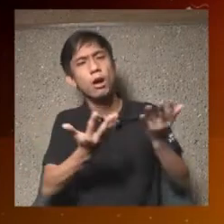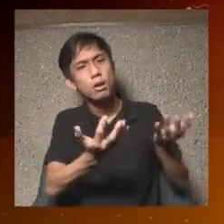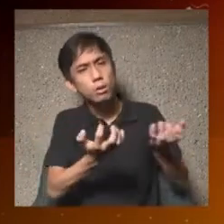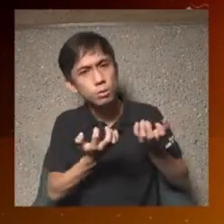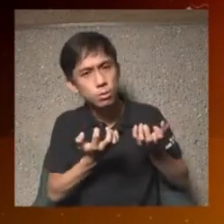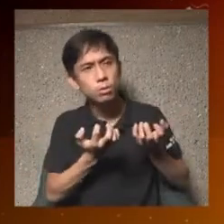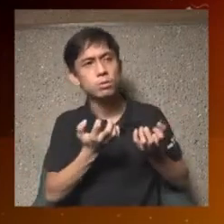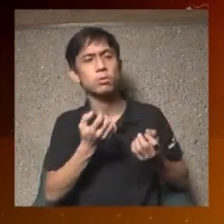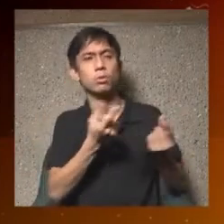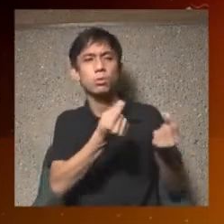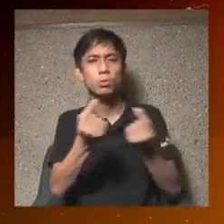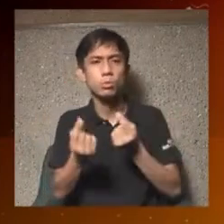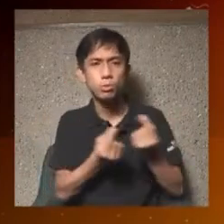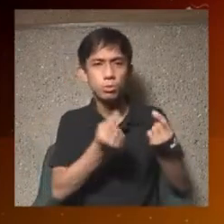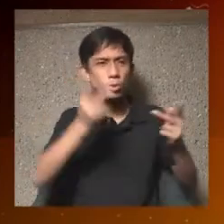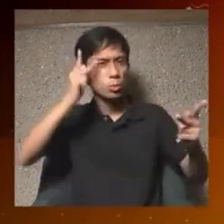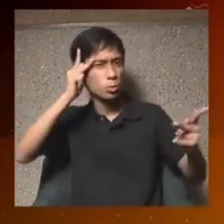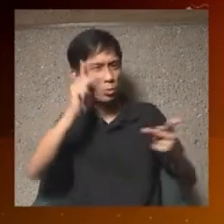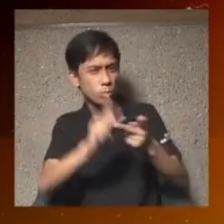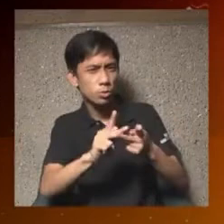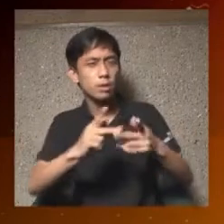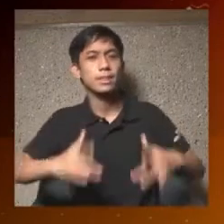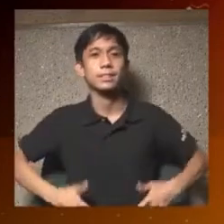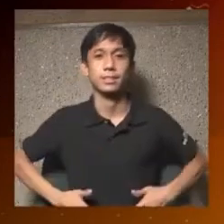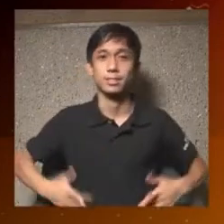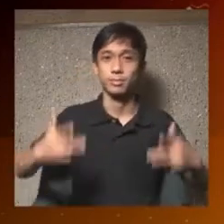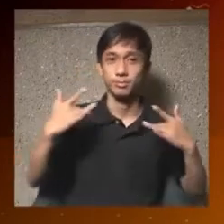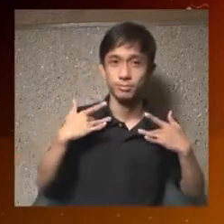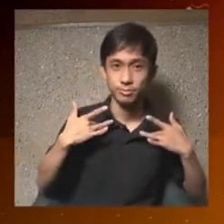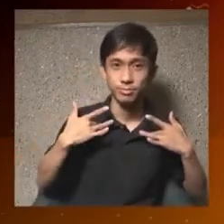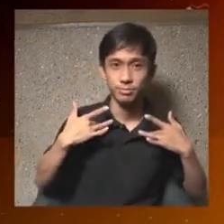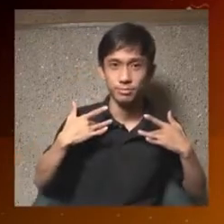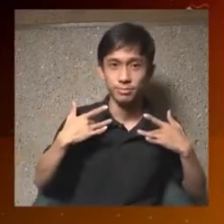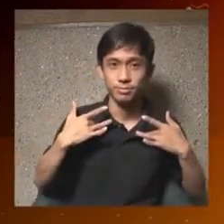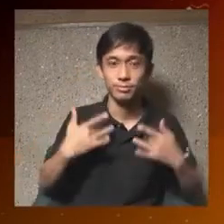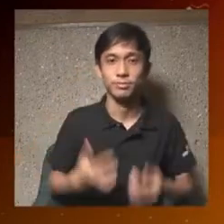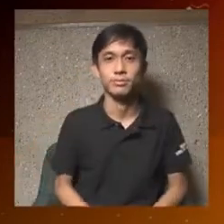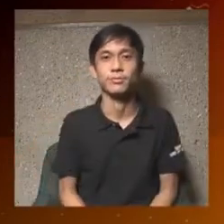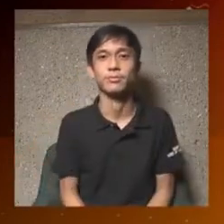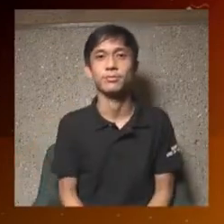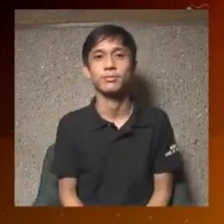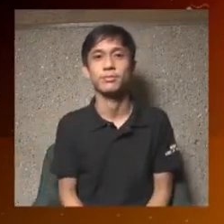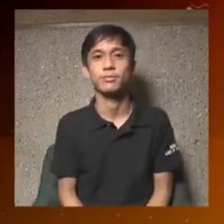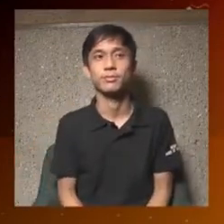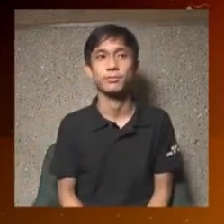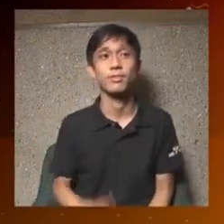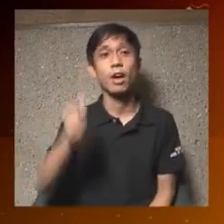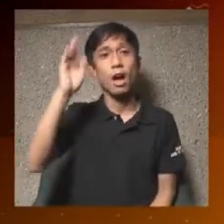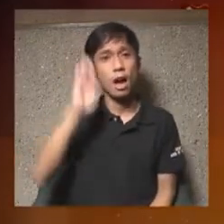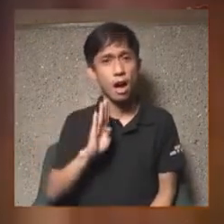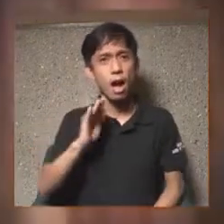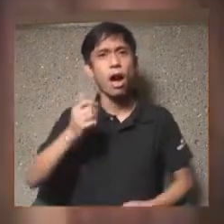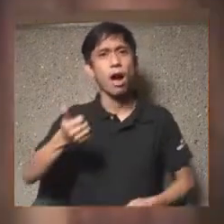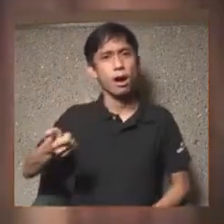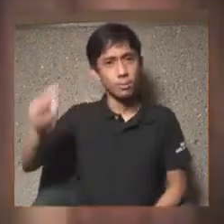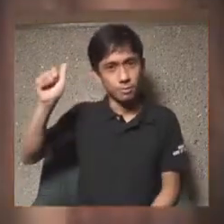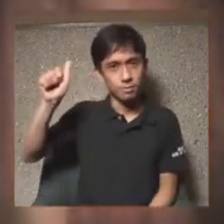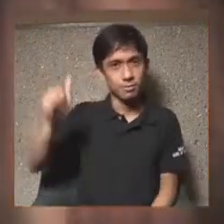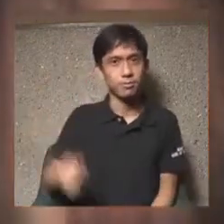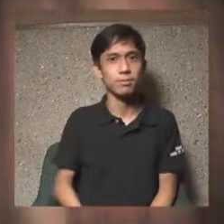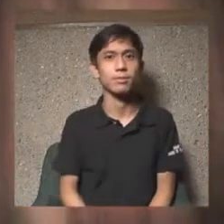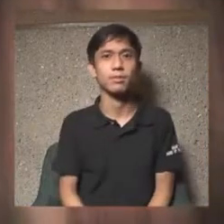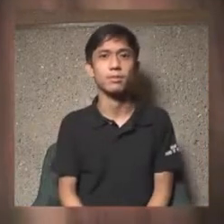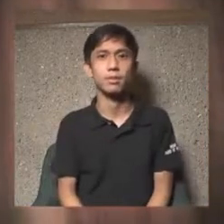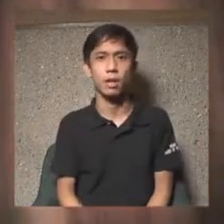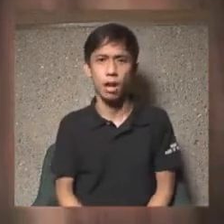Difficulty? You let God win. He has a plan for you. Gotta remember that. Maybe this is one person's